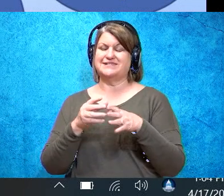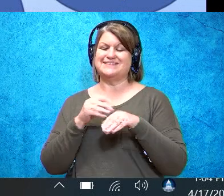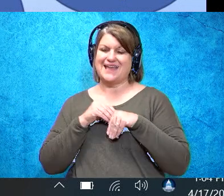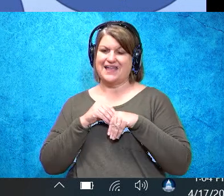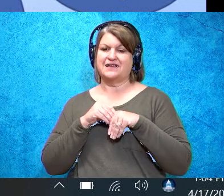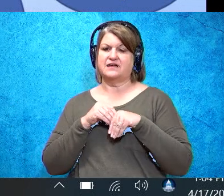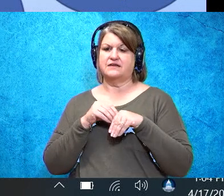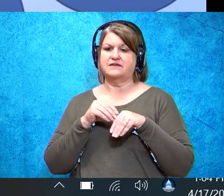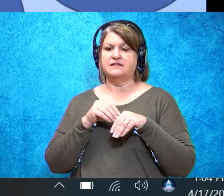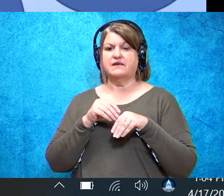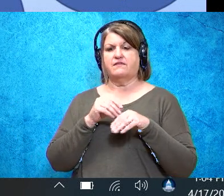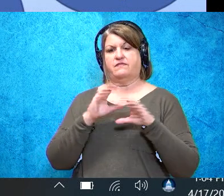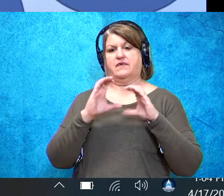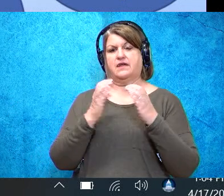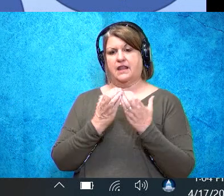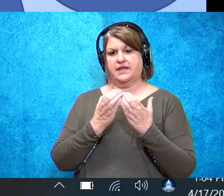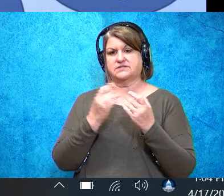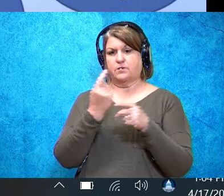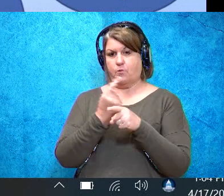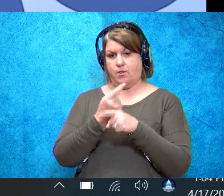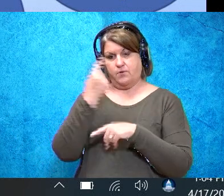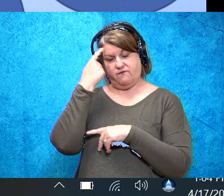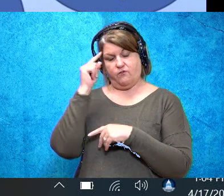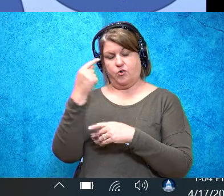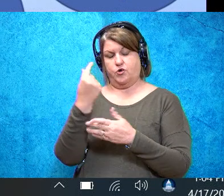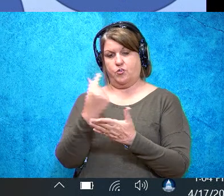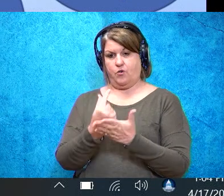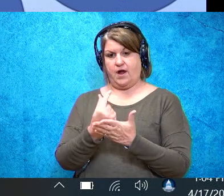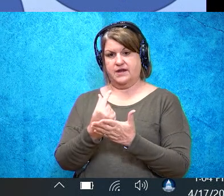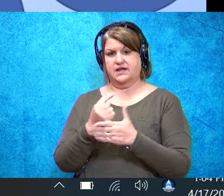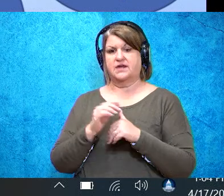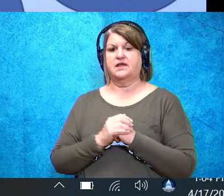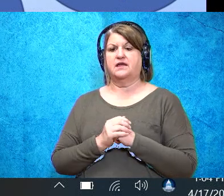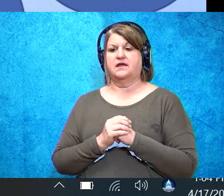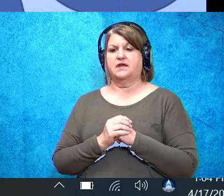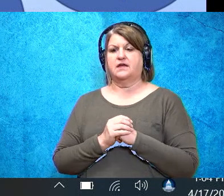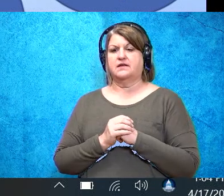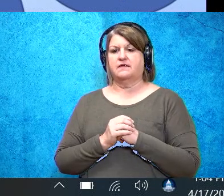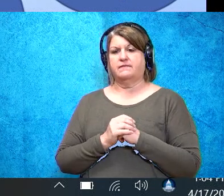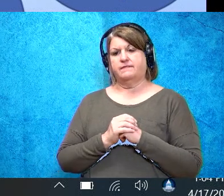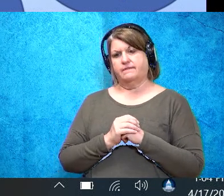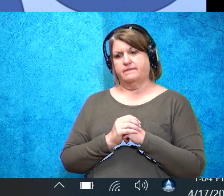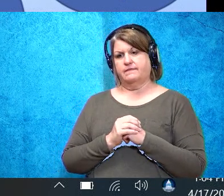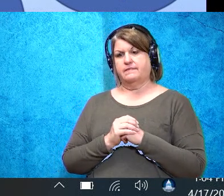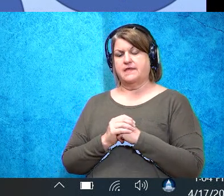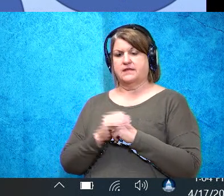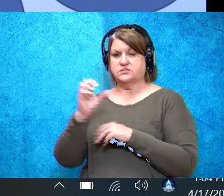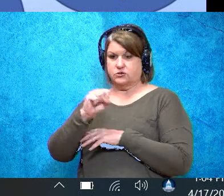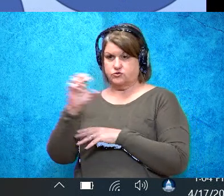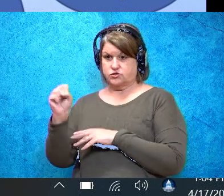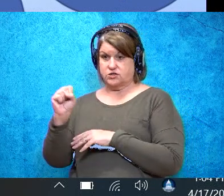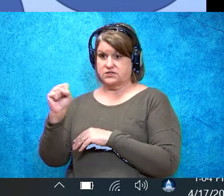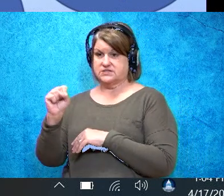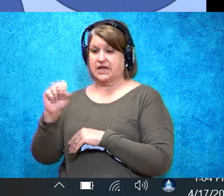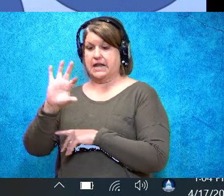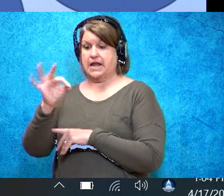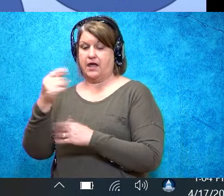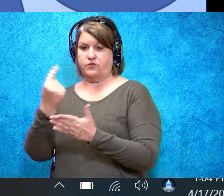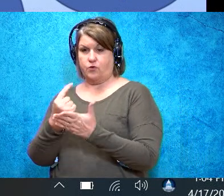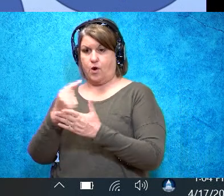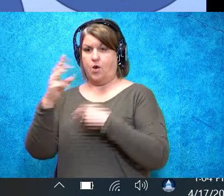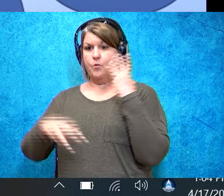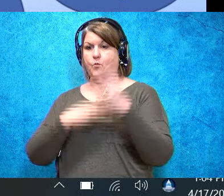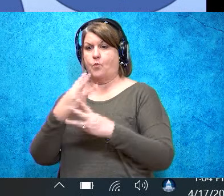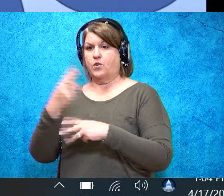you will need a total of 4 as well. You will take world history as a 9th grader, U.S. history